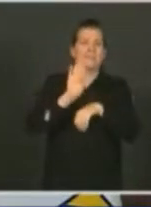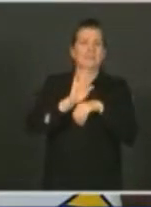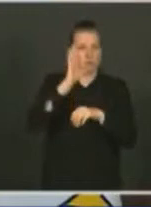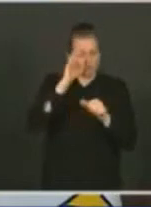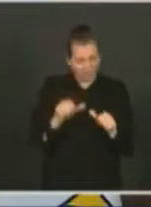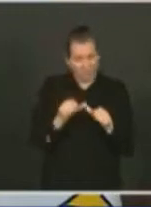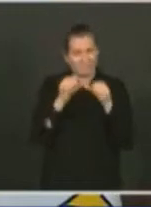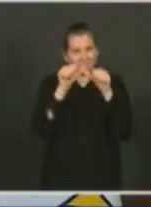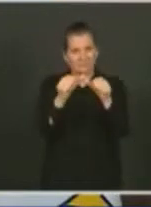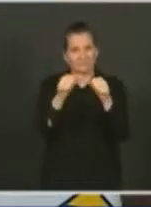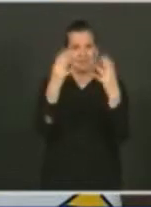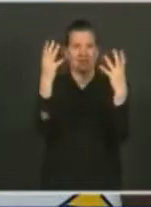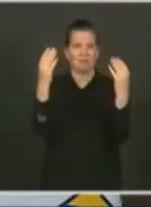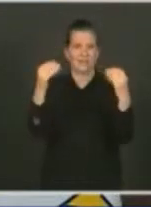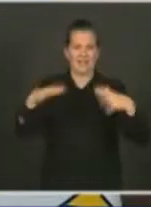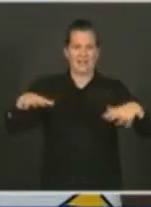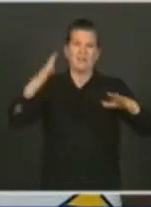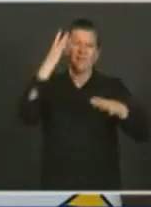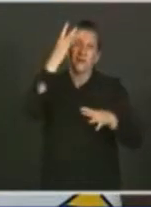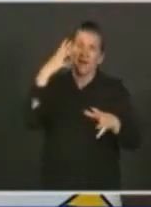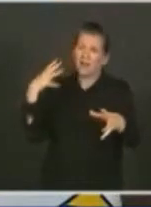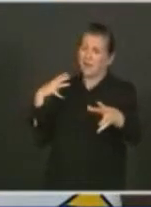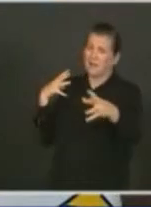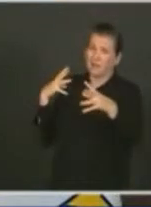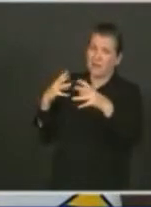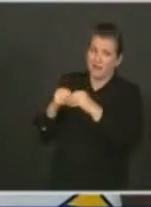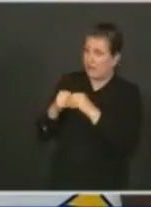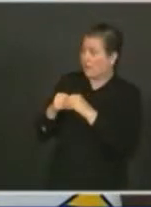try to make up for some of how hard this year has been.